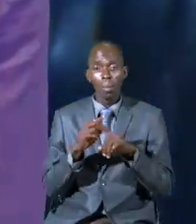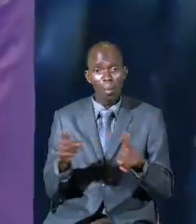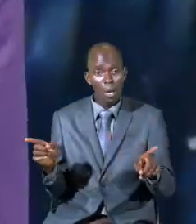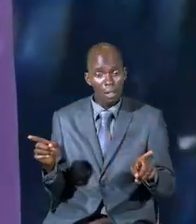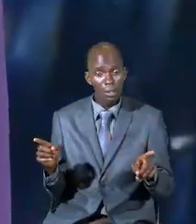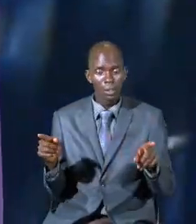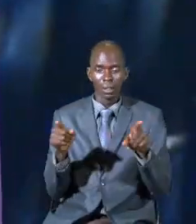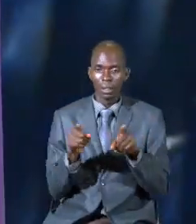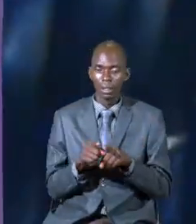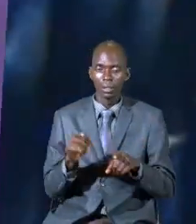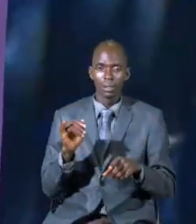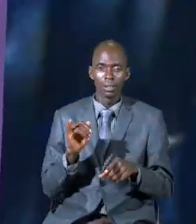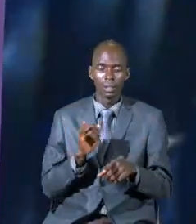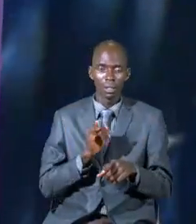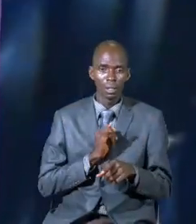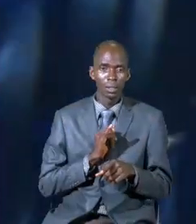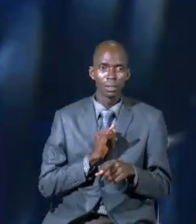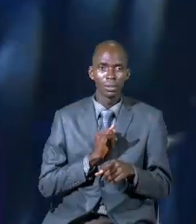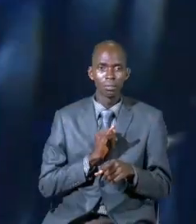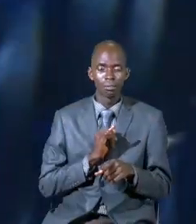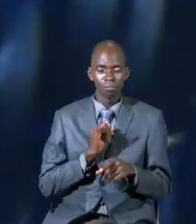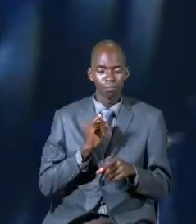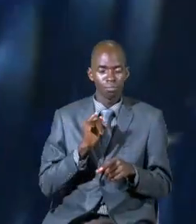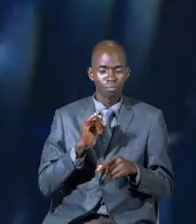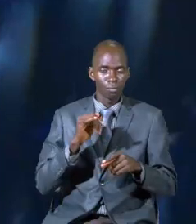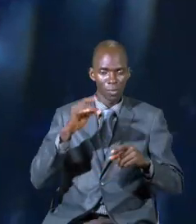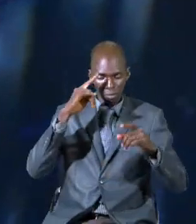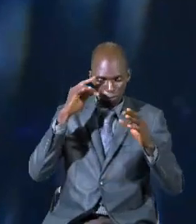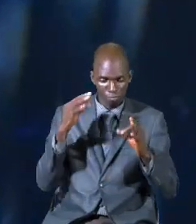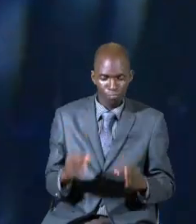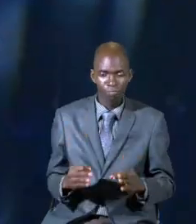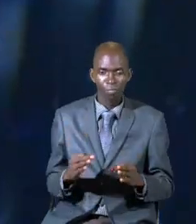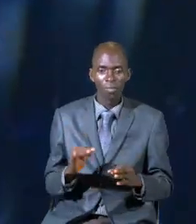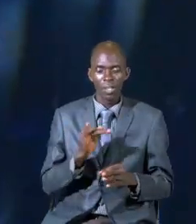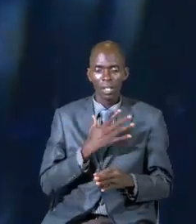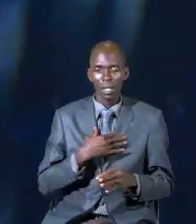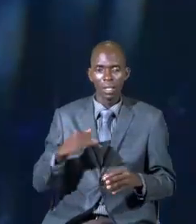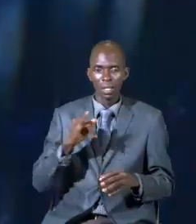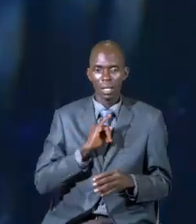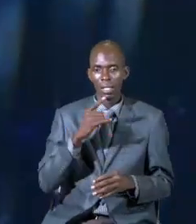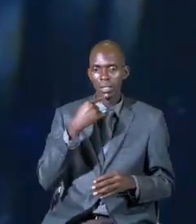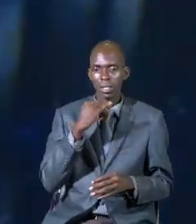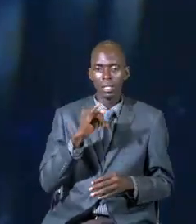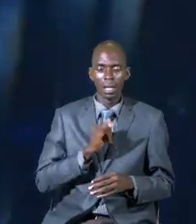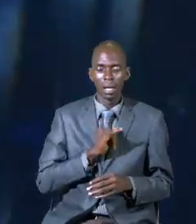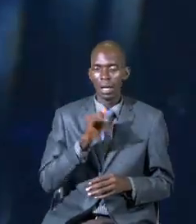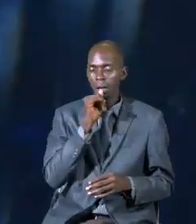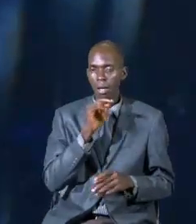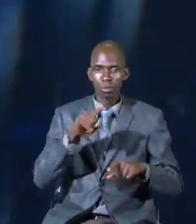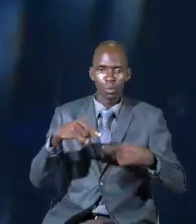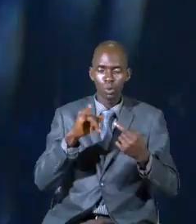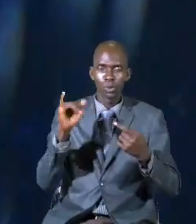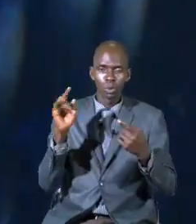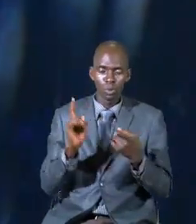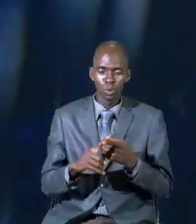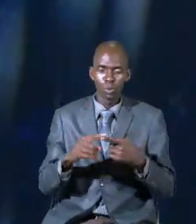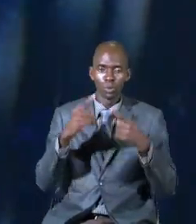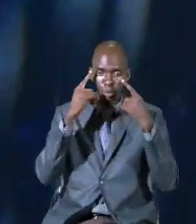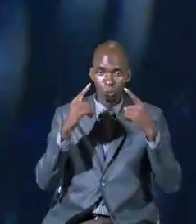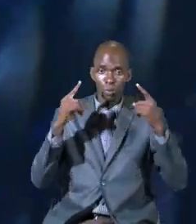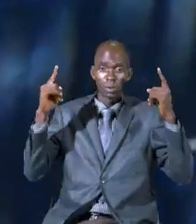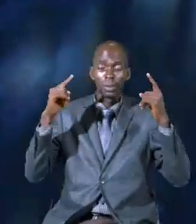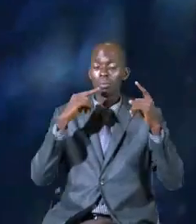become strong and determined and I say, I am going to make it, praise the Lord,